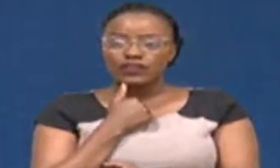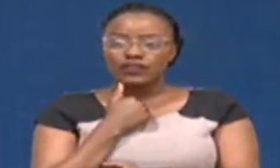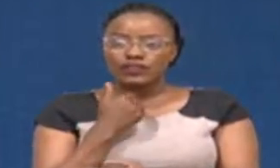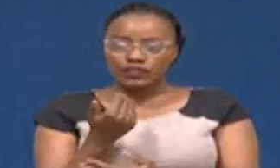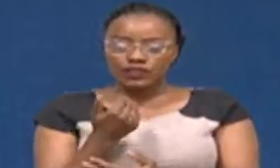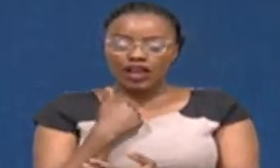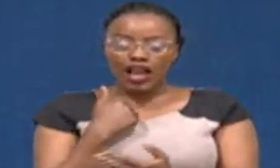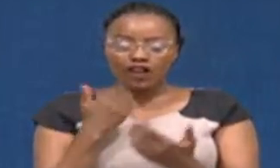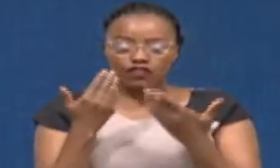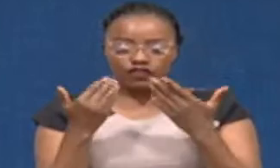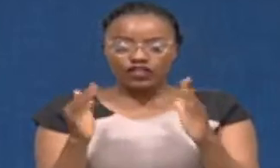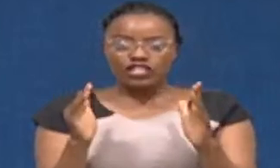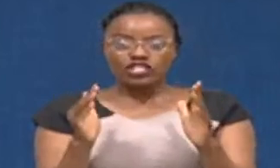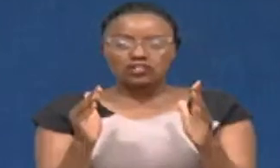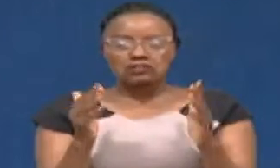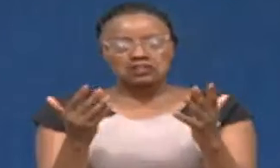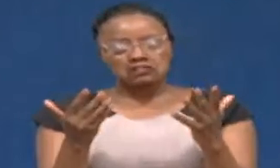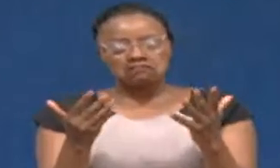already